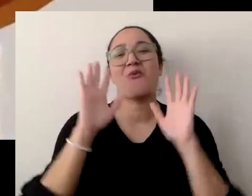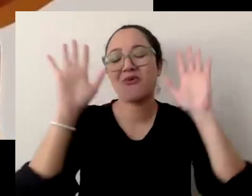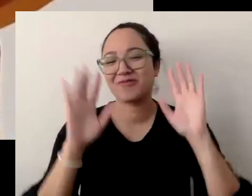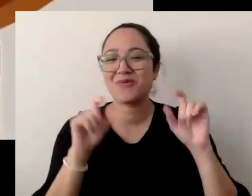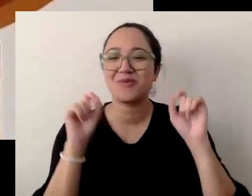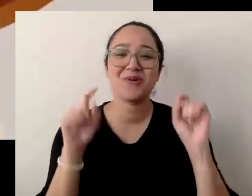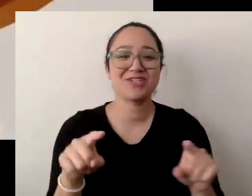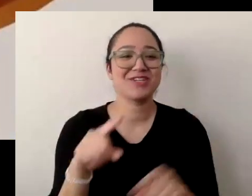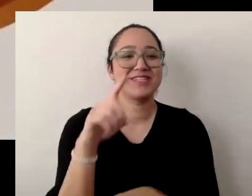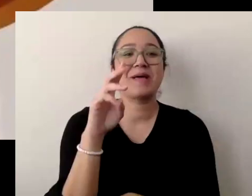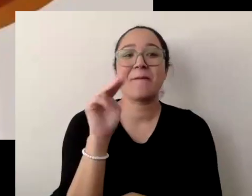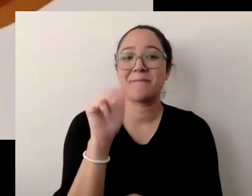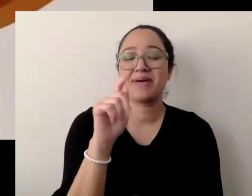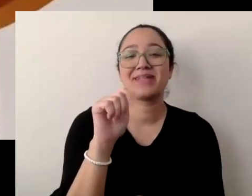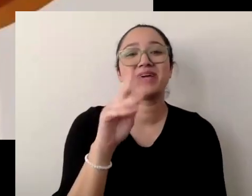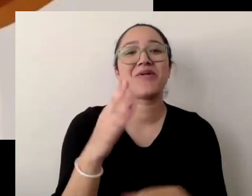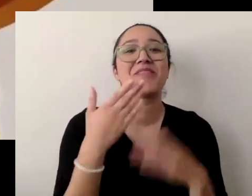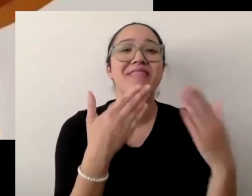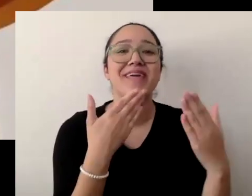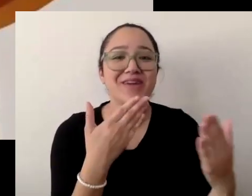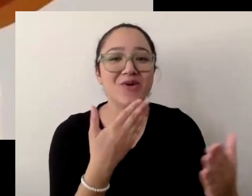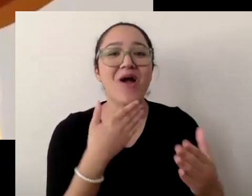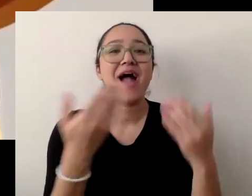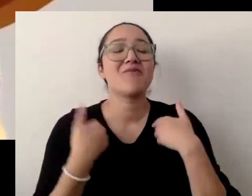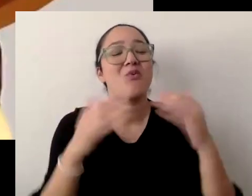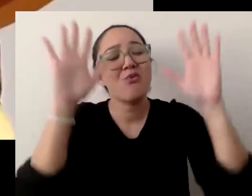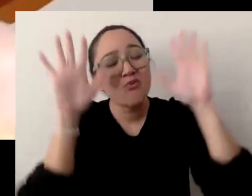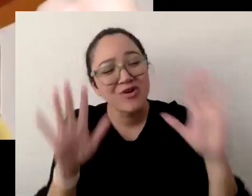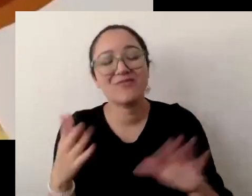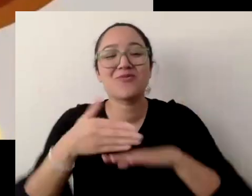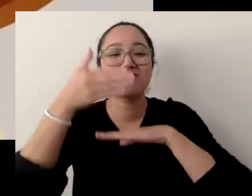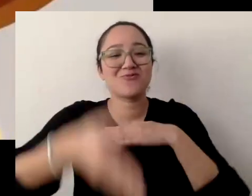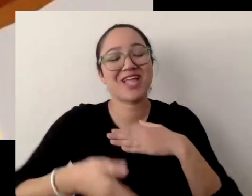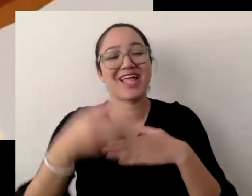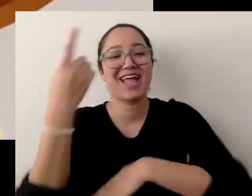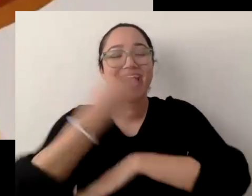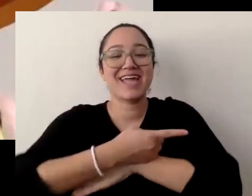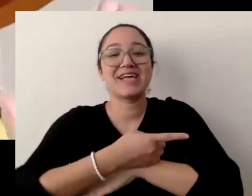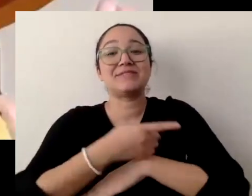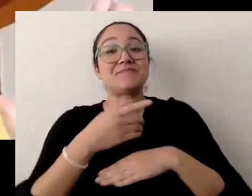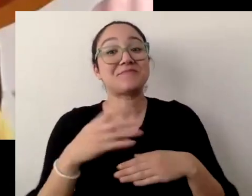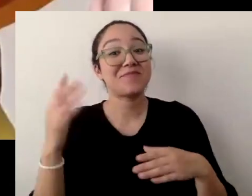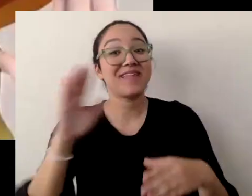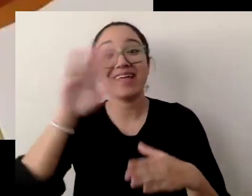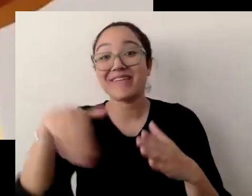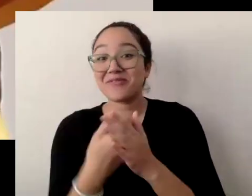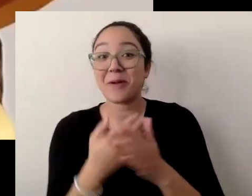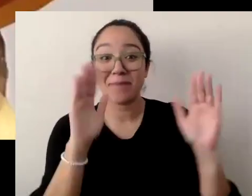And Mateo, I'll be in touch. Have a wonderful, wonderful rest of your day. And everybody, bye